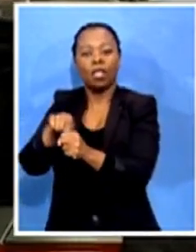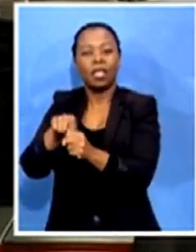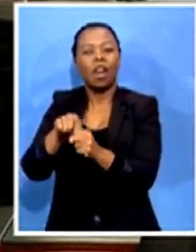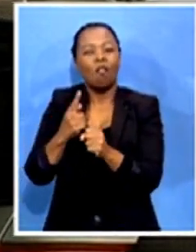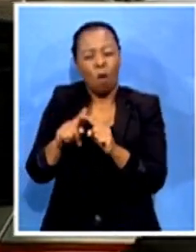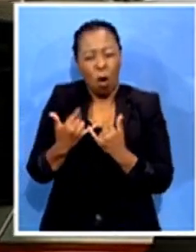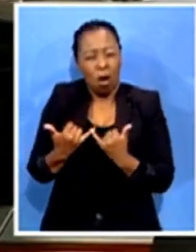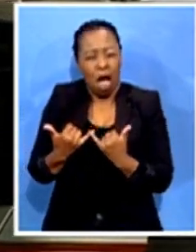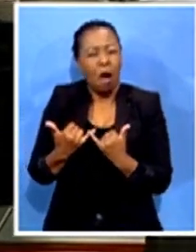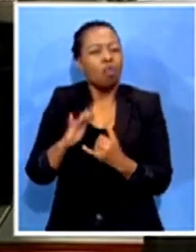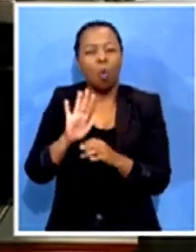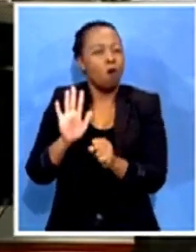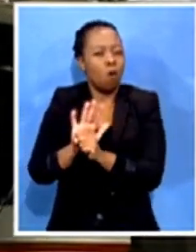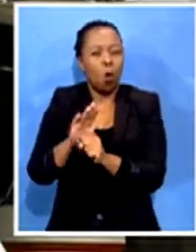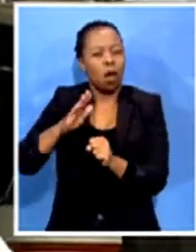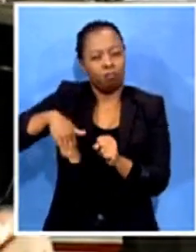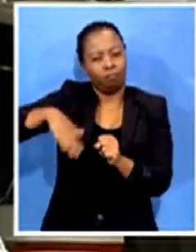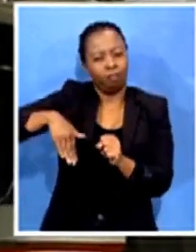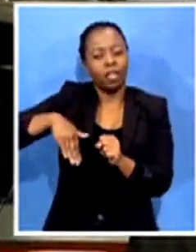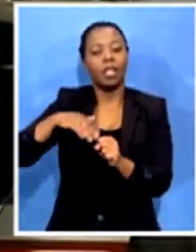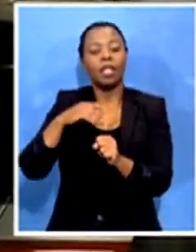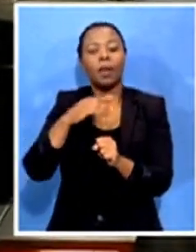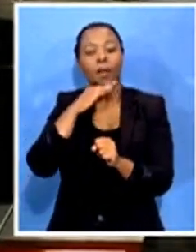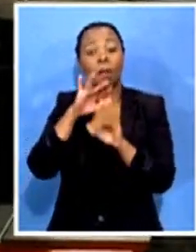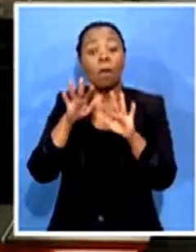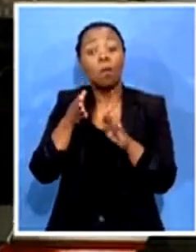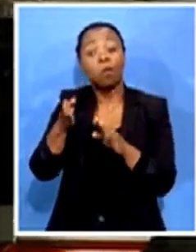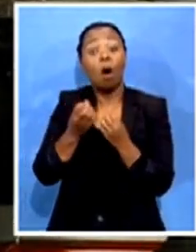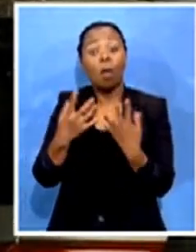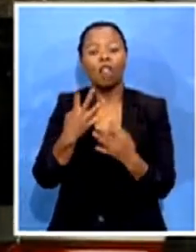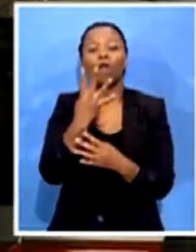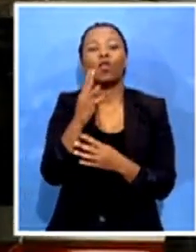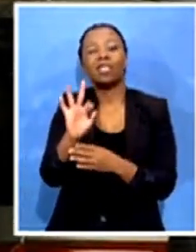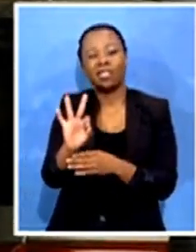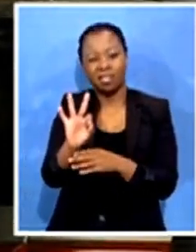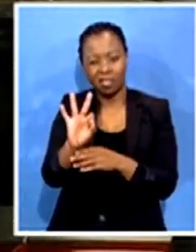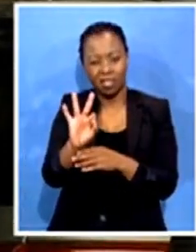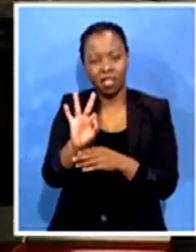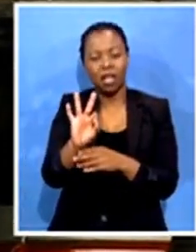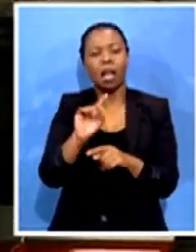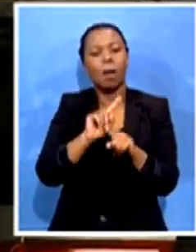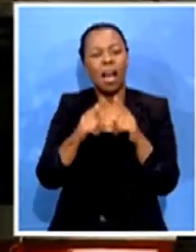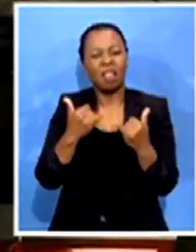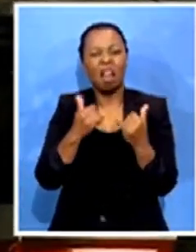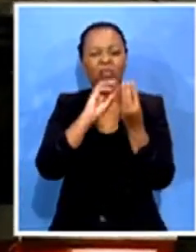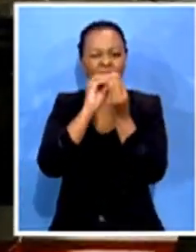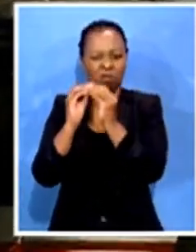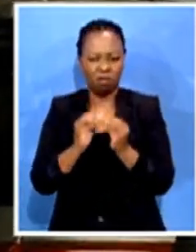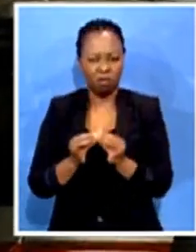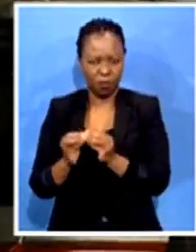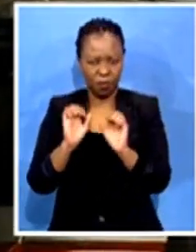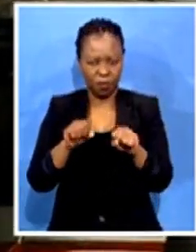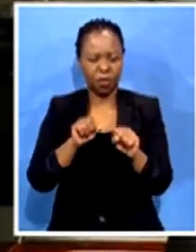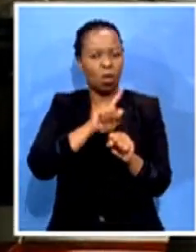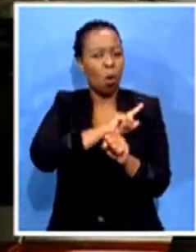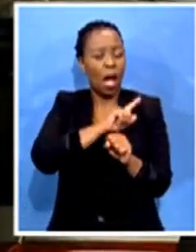43 patients, but we are sorting because when the COVID infections and admissions